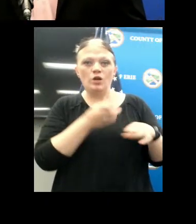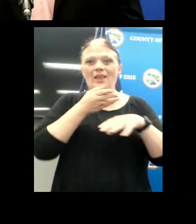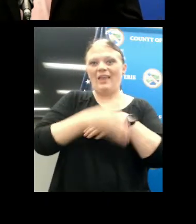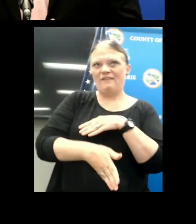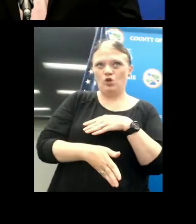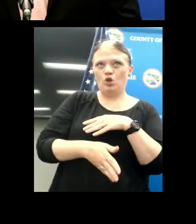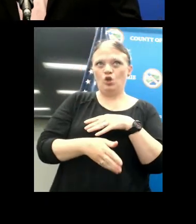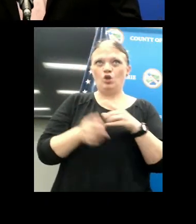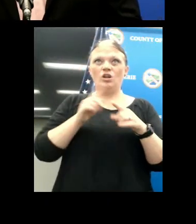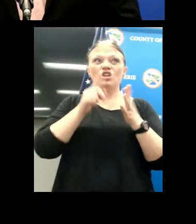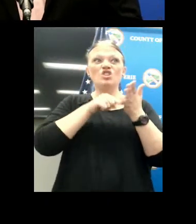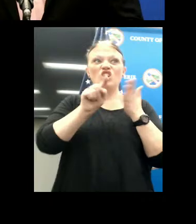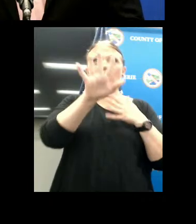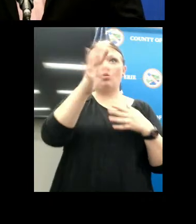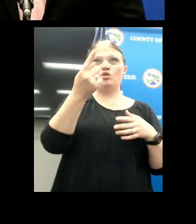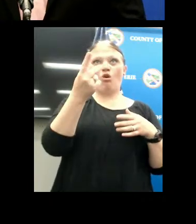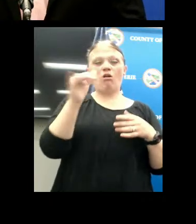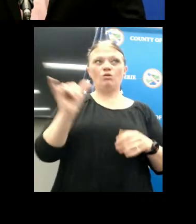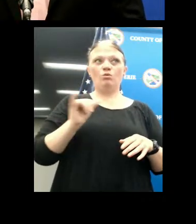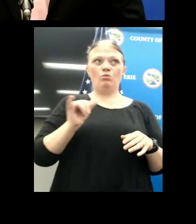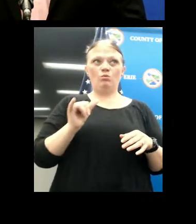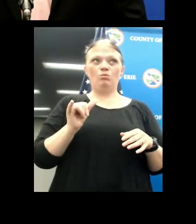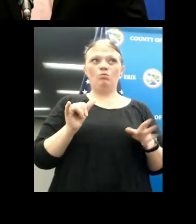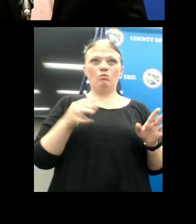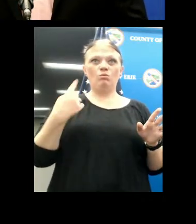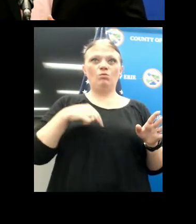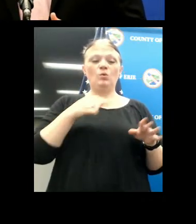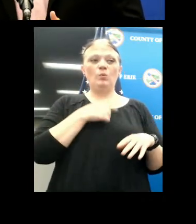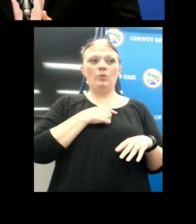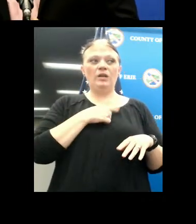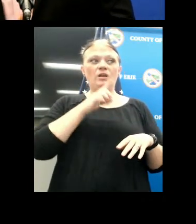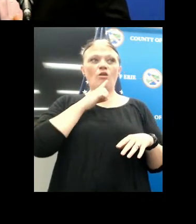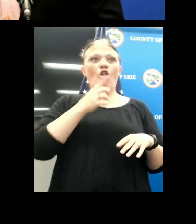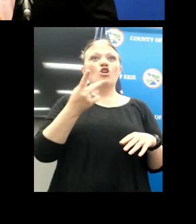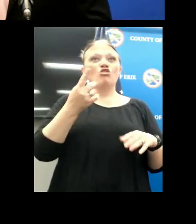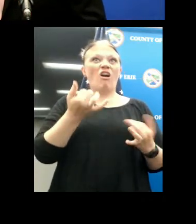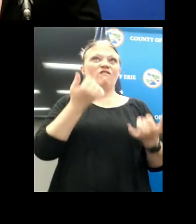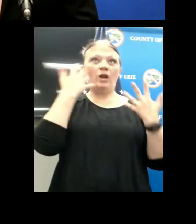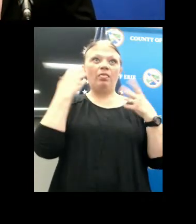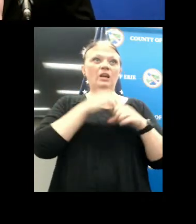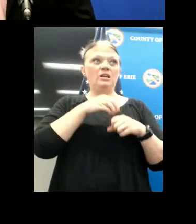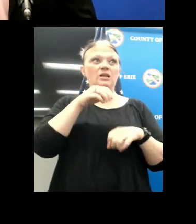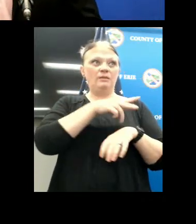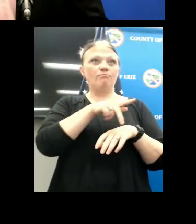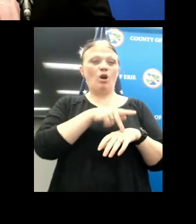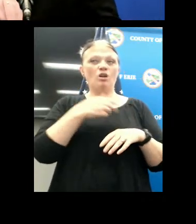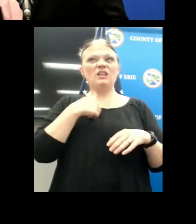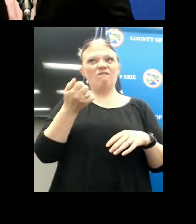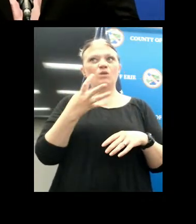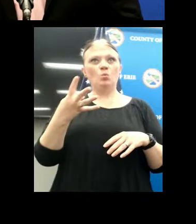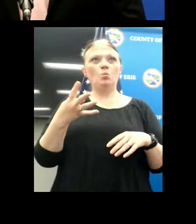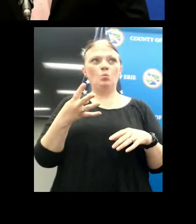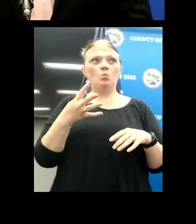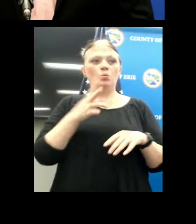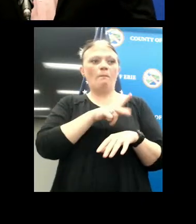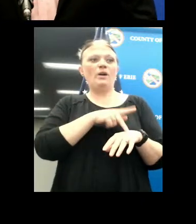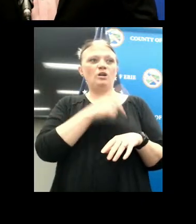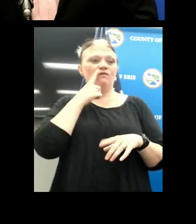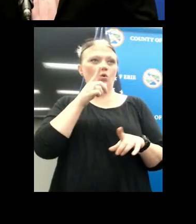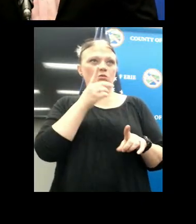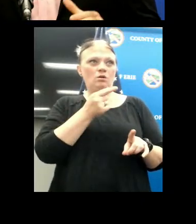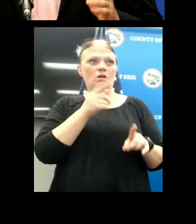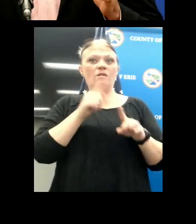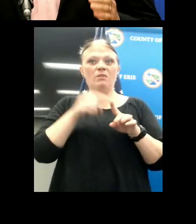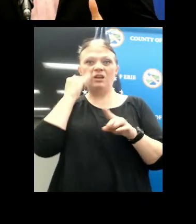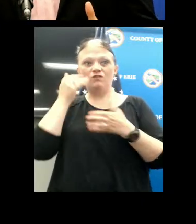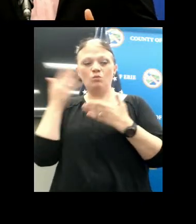but also check your dogs as well. We are dog friendly in Erie County Parks. We have a couple dog parks, but if you're going to bring your dogs to Erie County